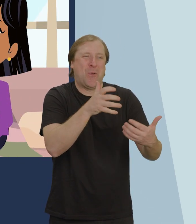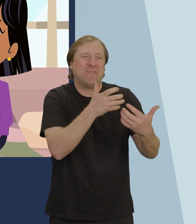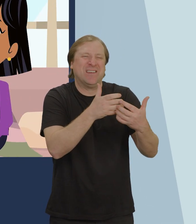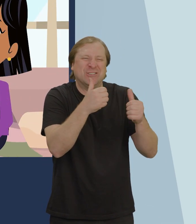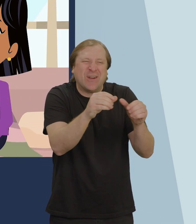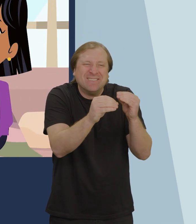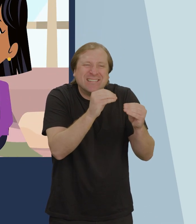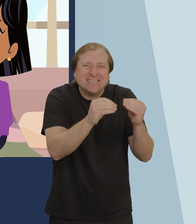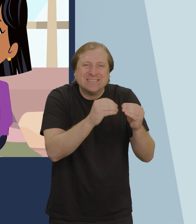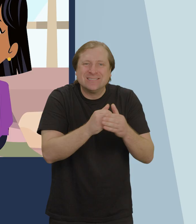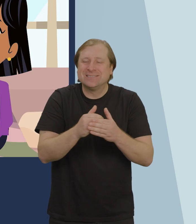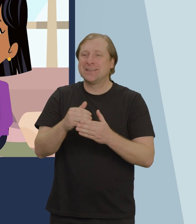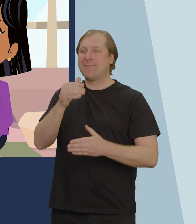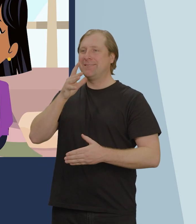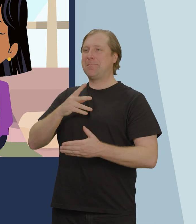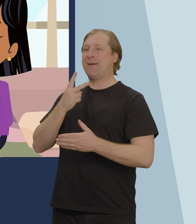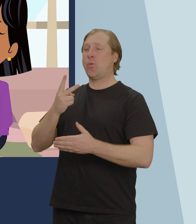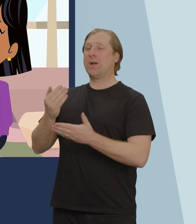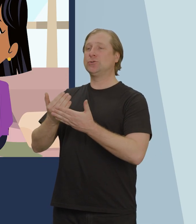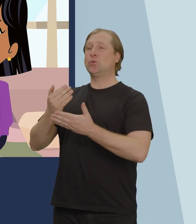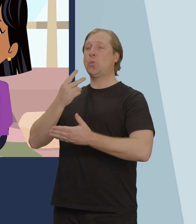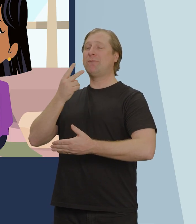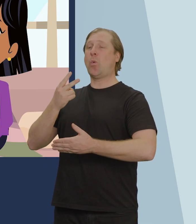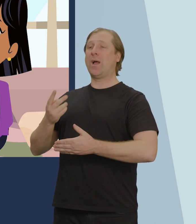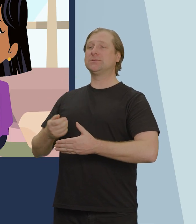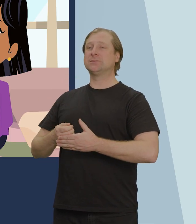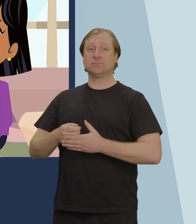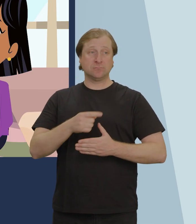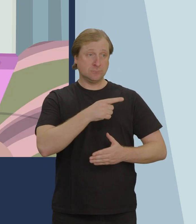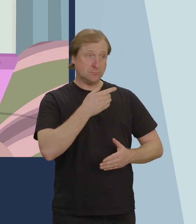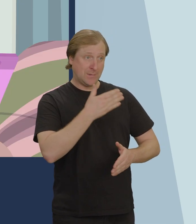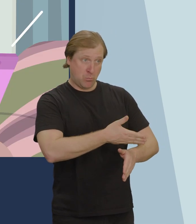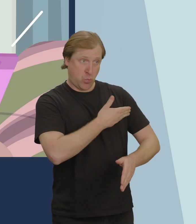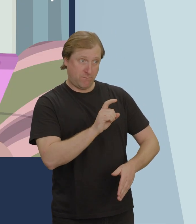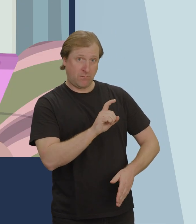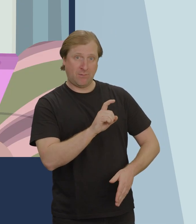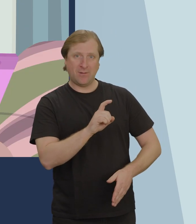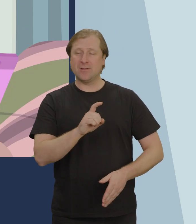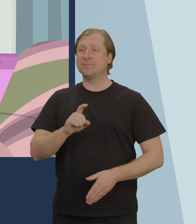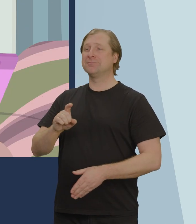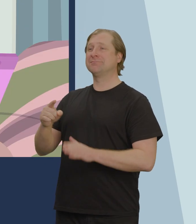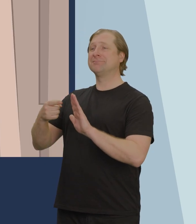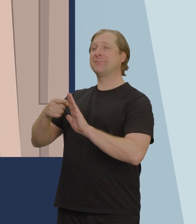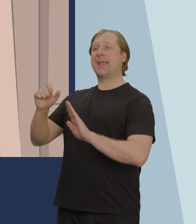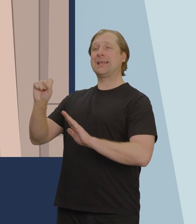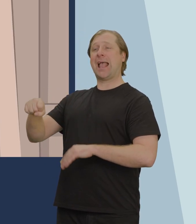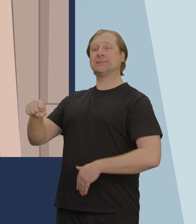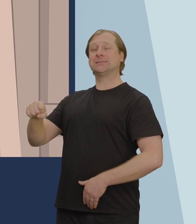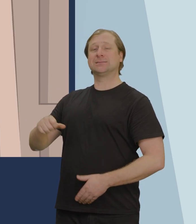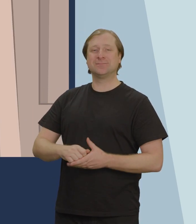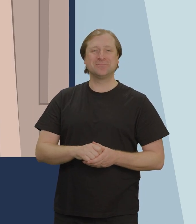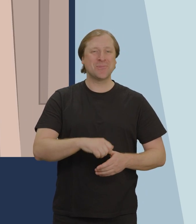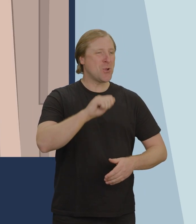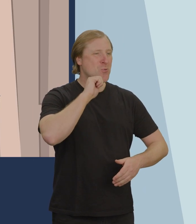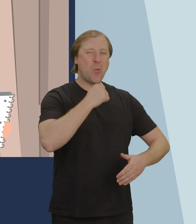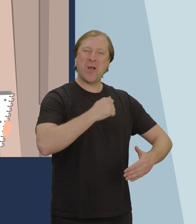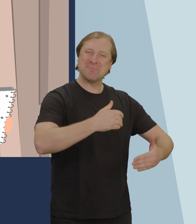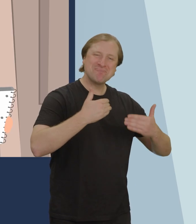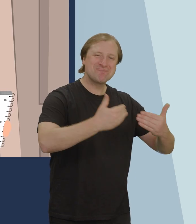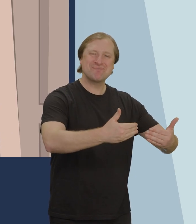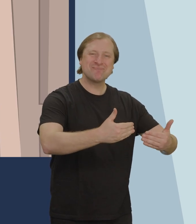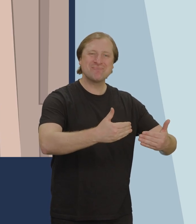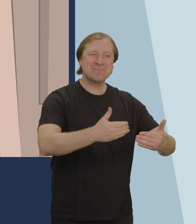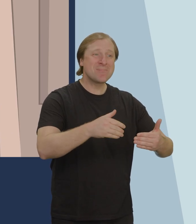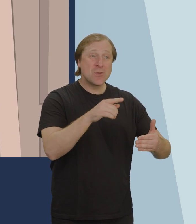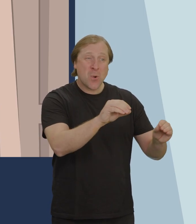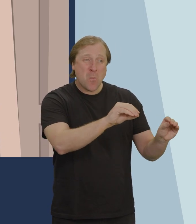quick. New voice selected. How's that? Better? Yes. Cool. Let's get back to business. I